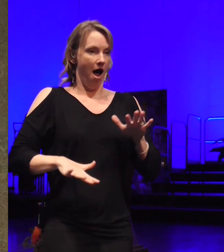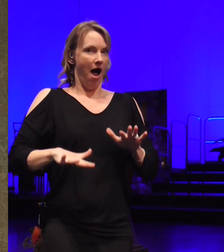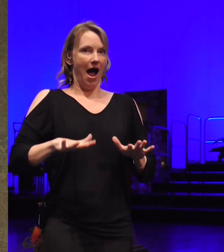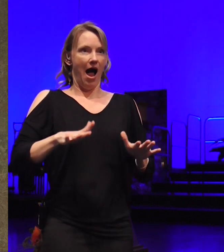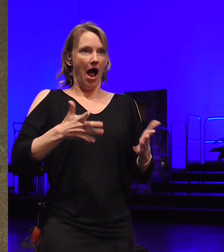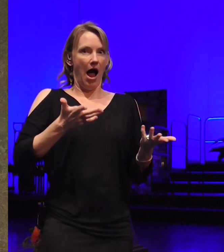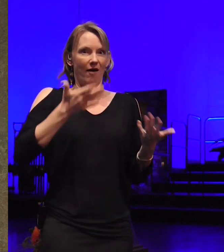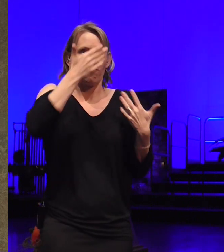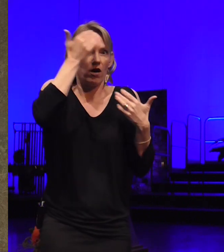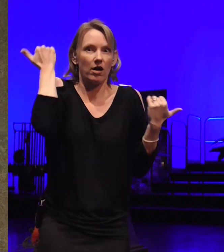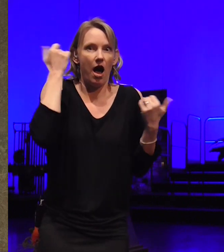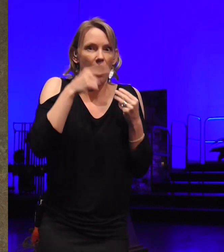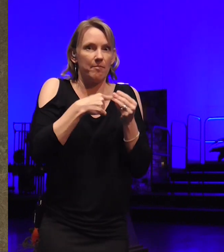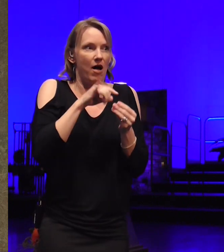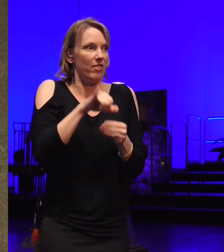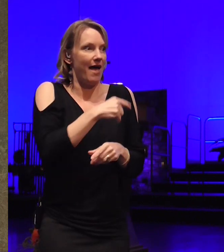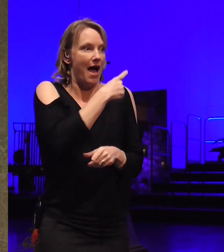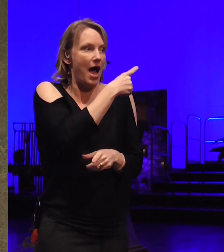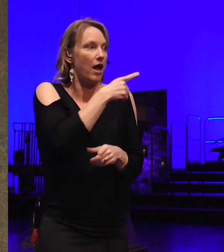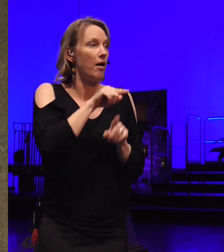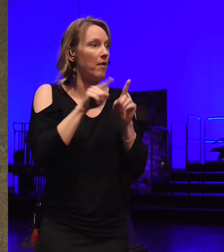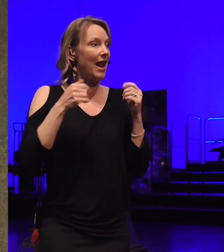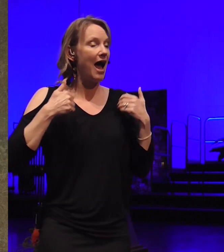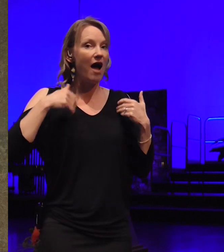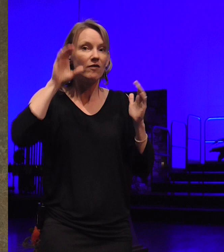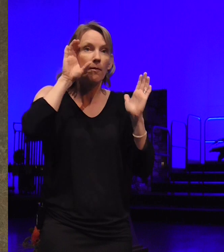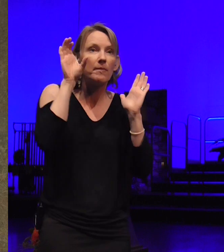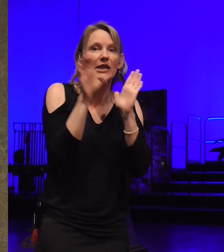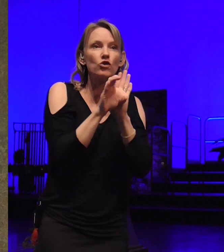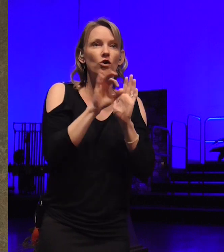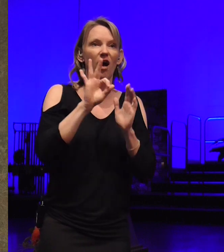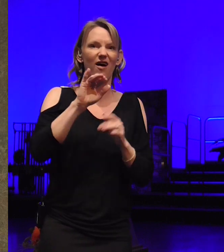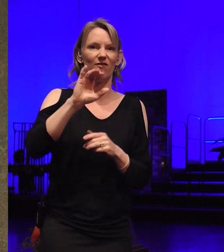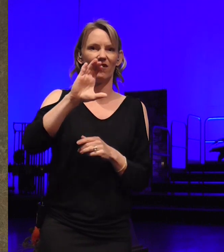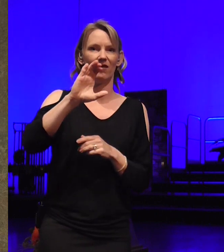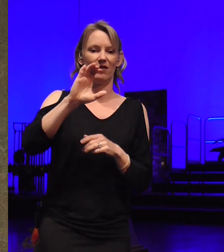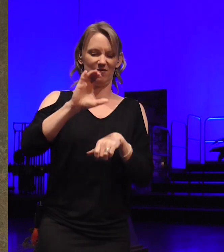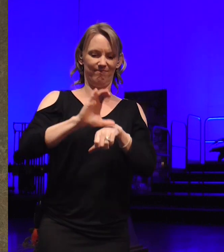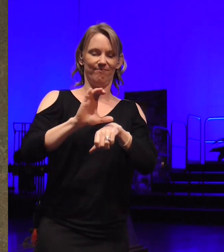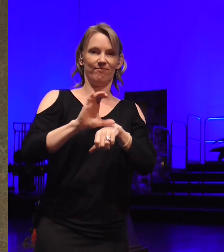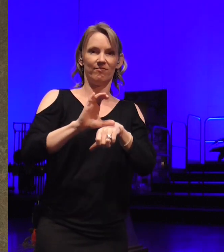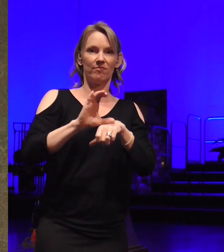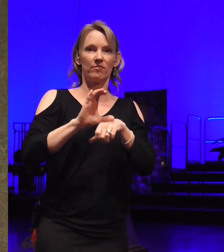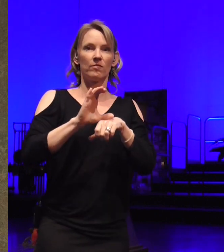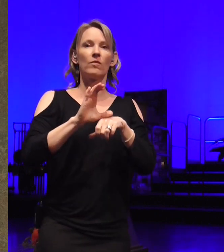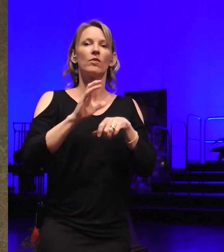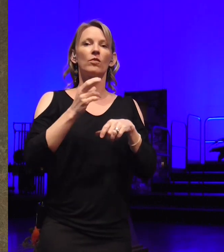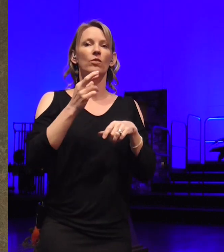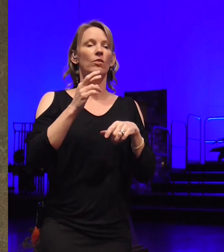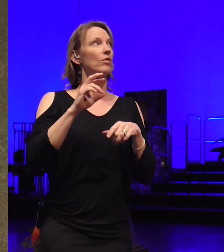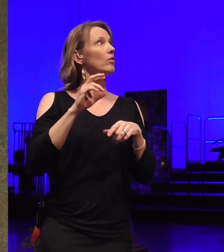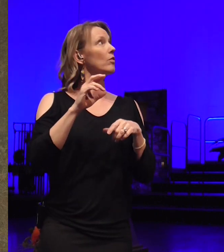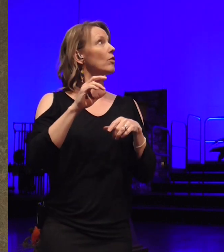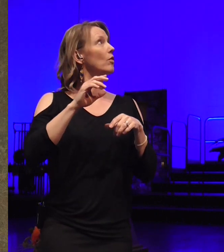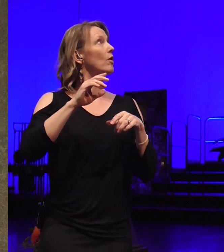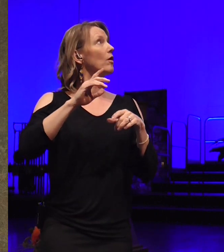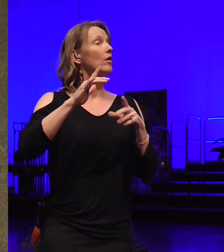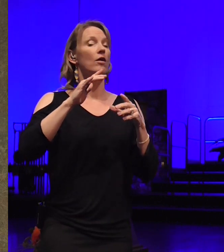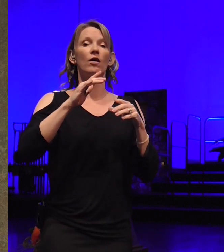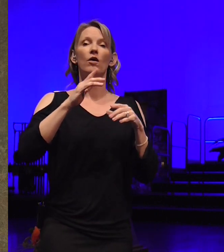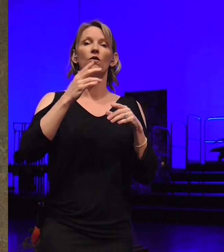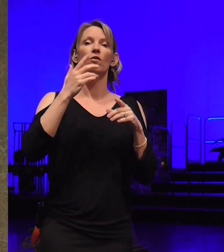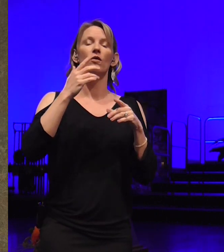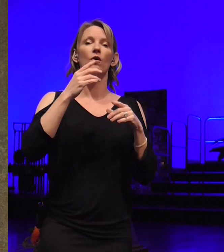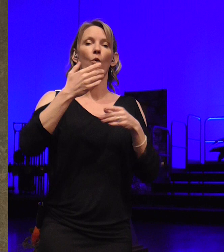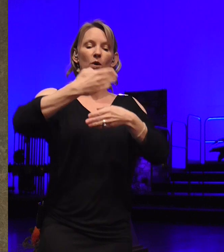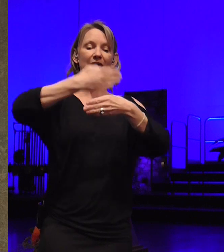didn't know this entry existed, but there's a picture of a cathedral. And where the rose window would be, there's a sun